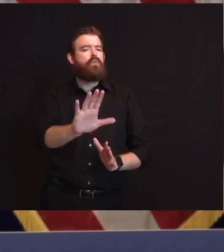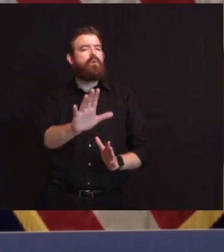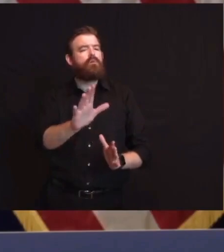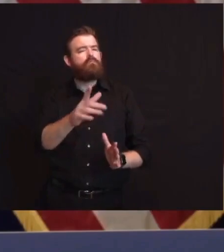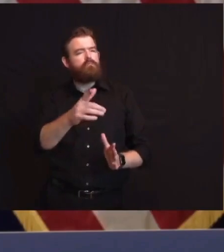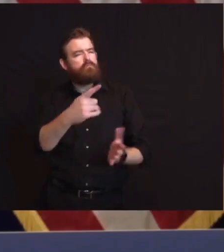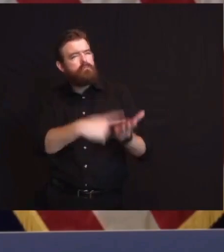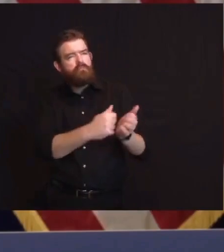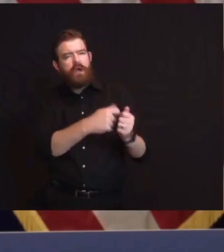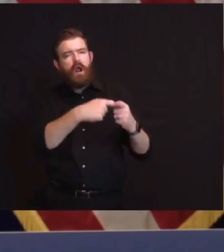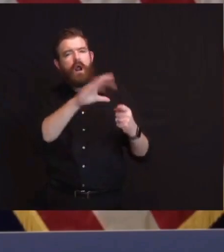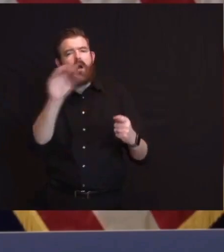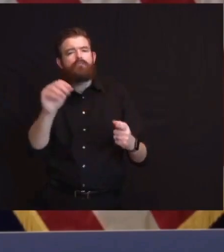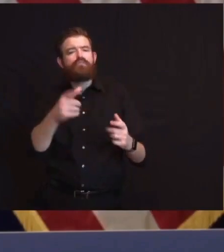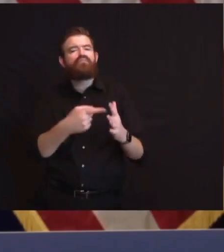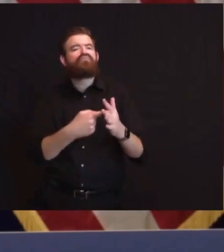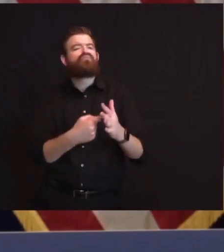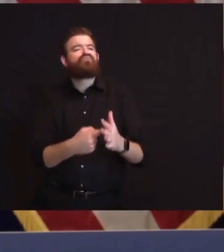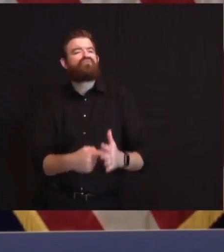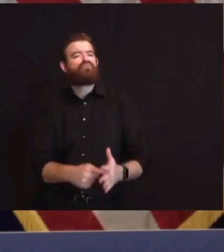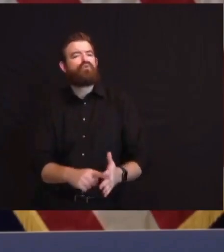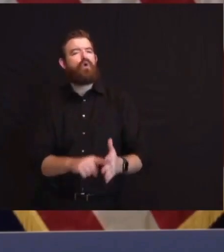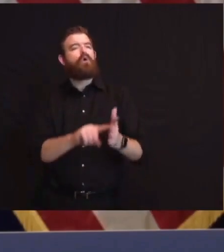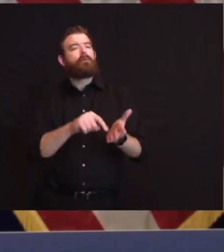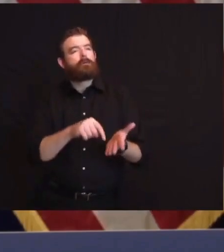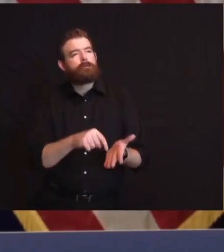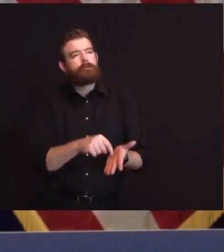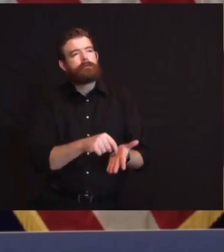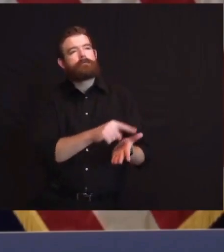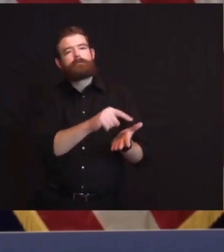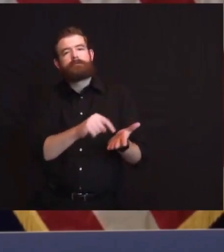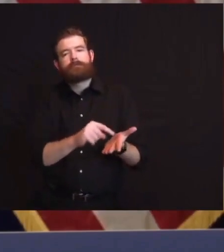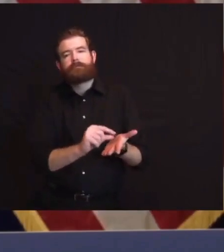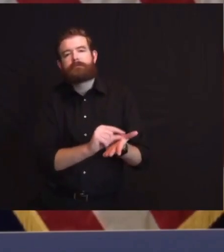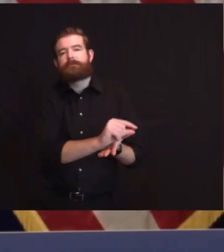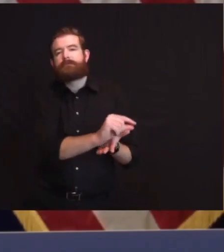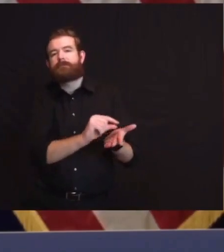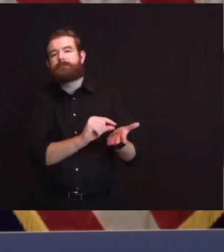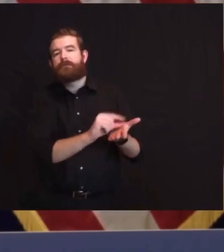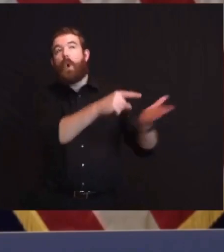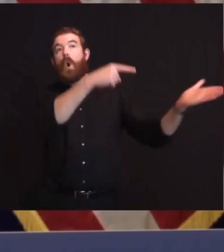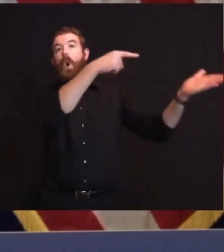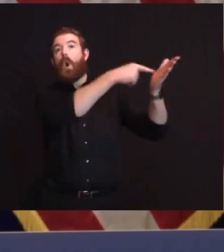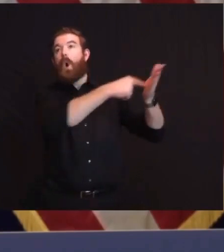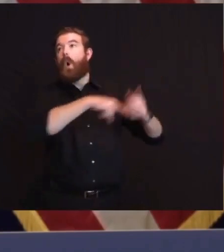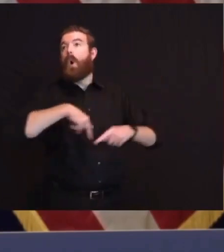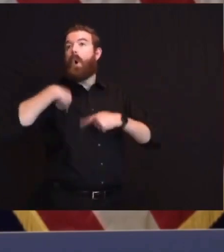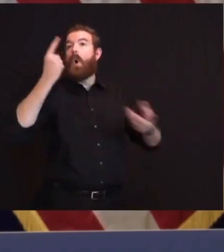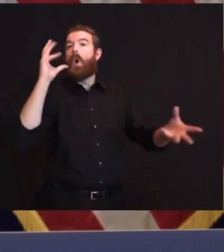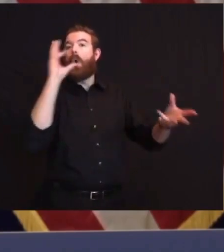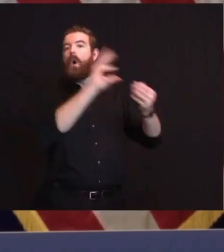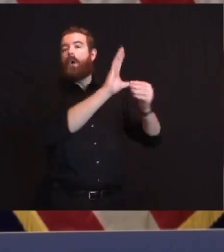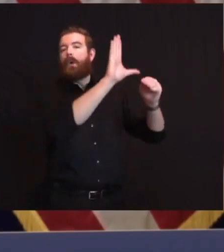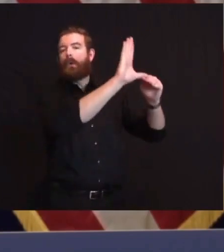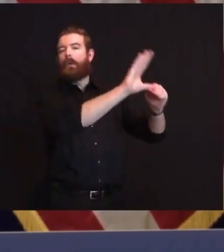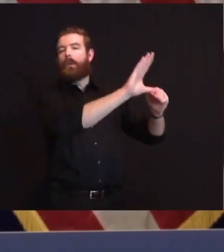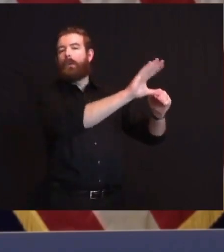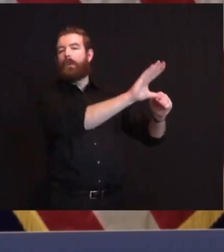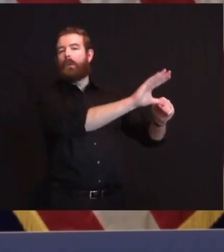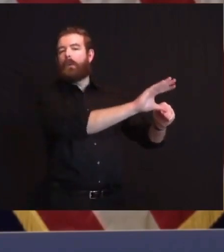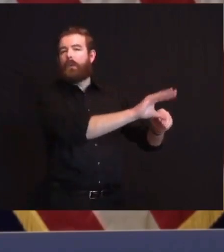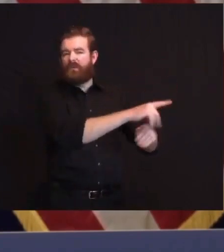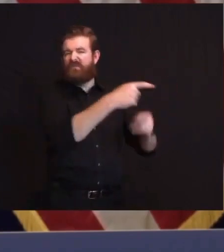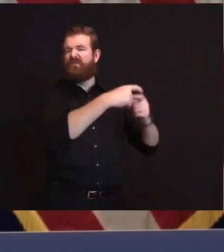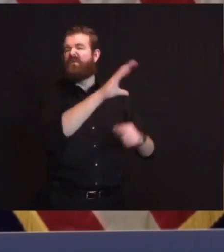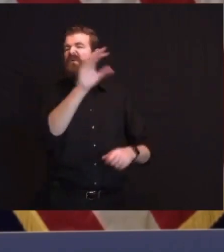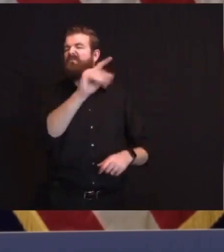any questions, our phones at the Board of Public Utilities are open, available to assist you